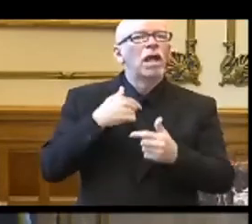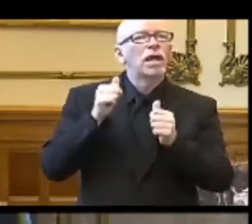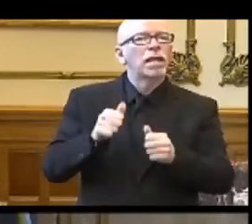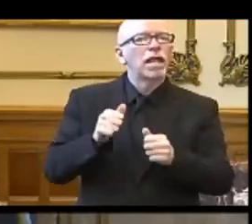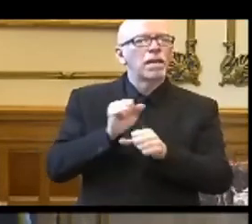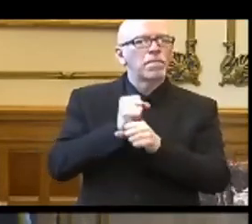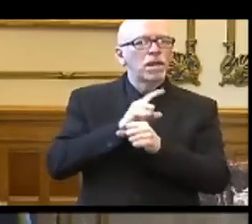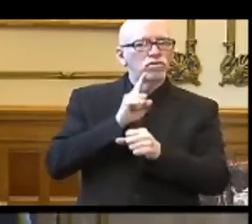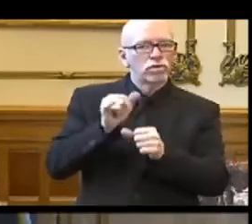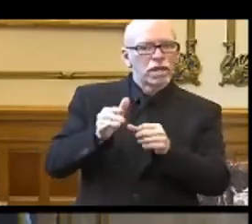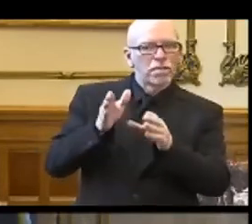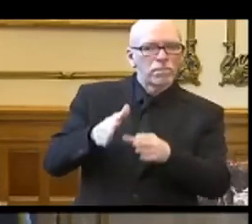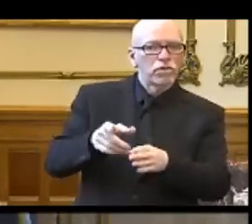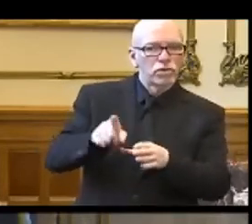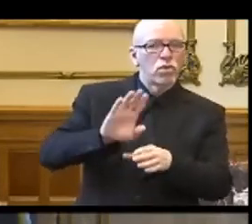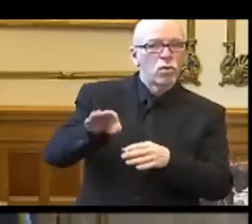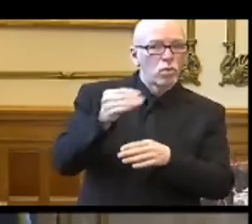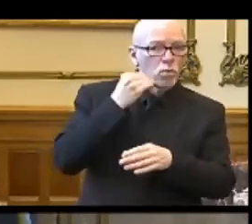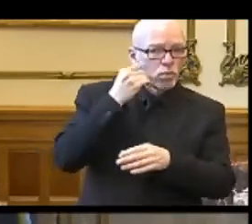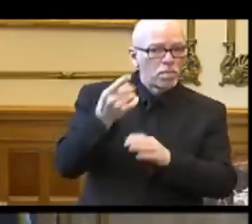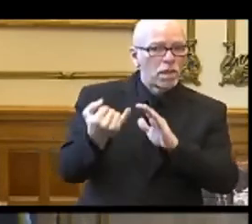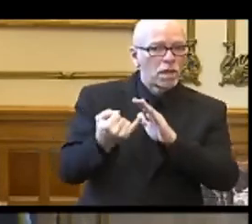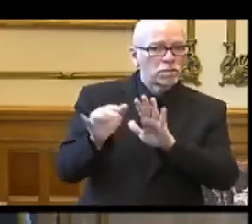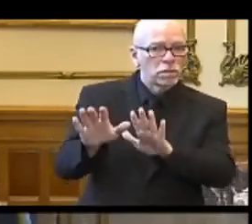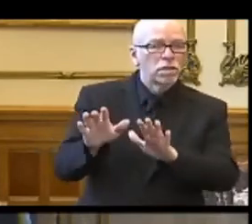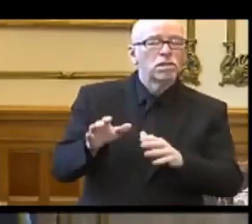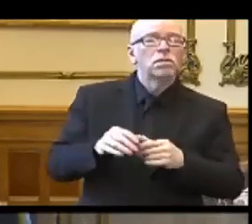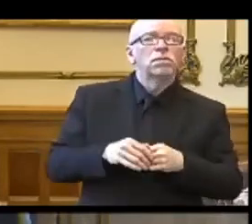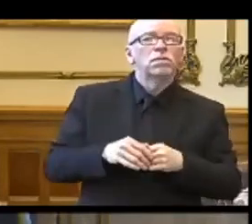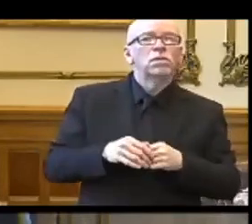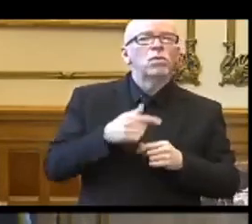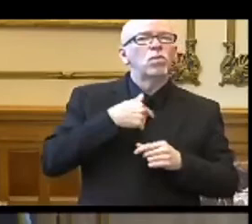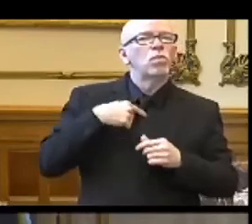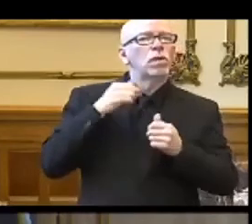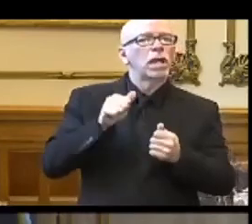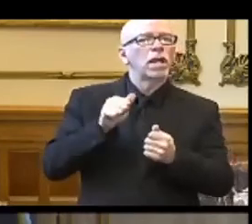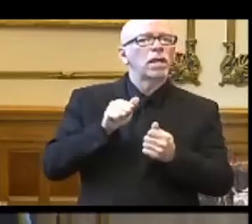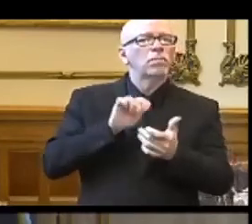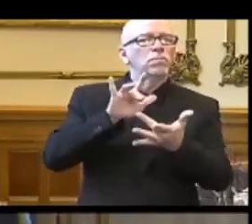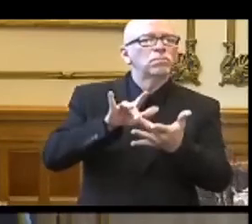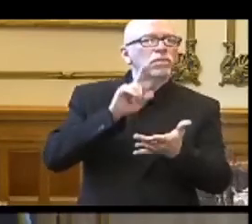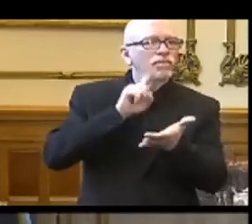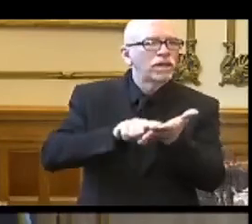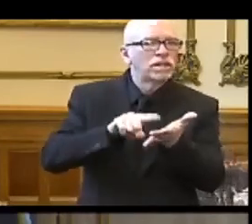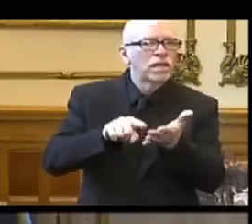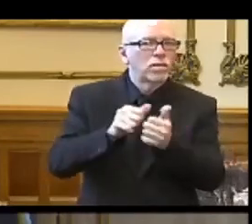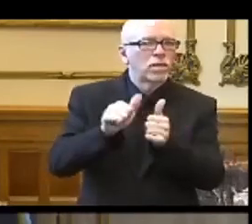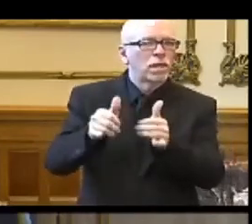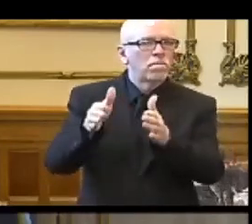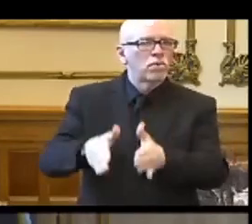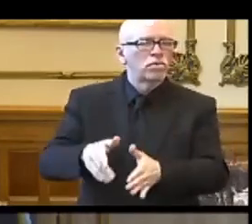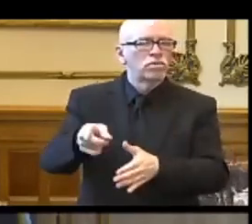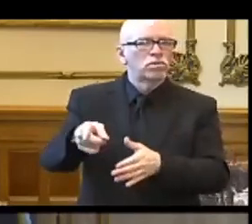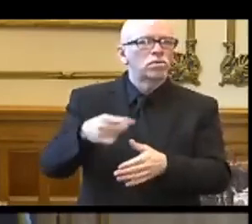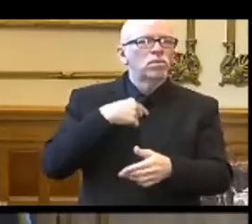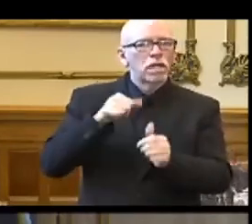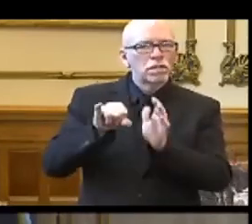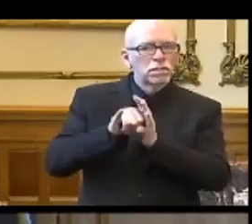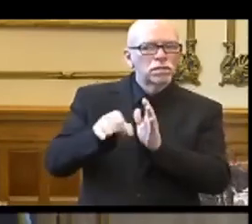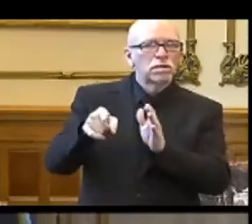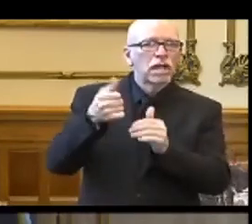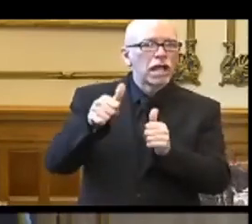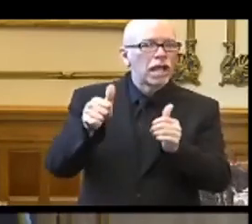only make sure that individual goes home and isolates, but then we can reach out and do an investigation with that individual to identify